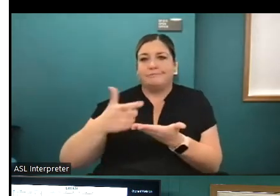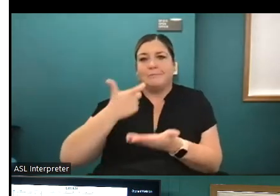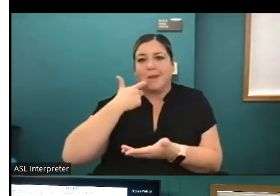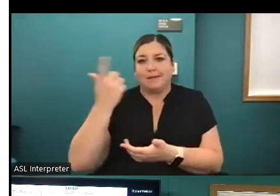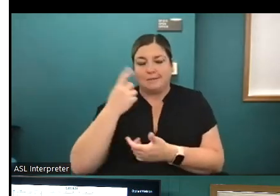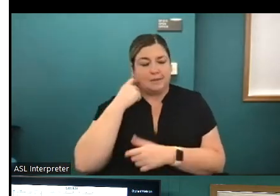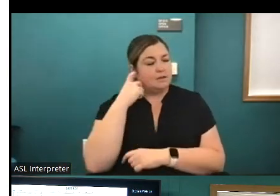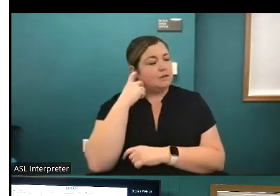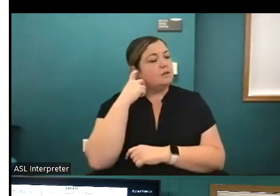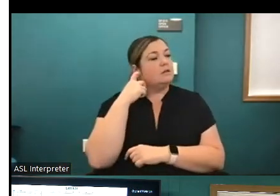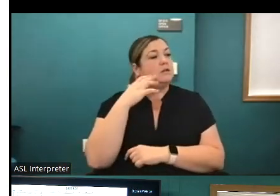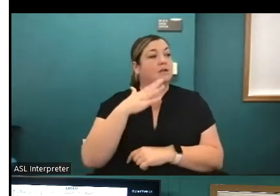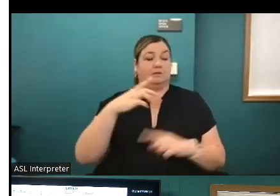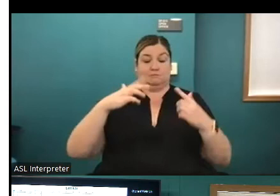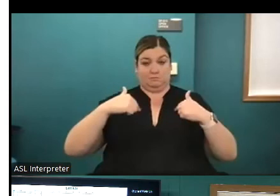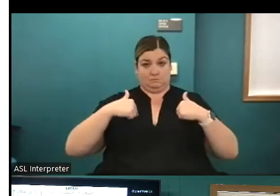my head,